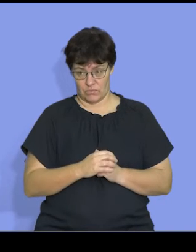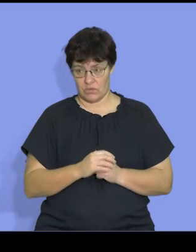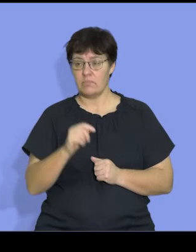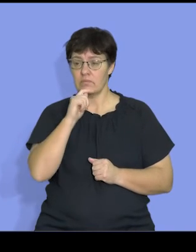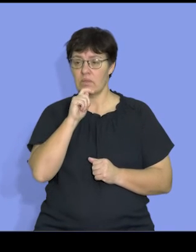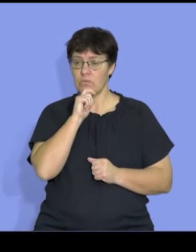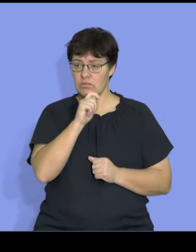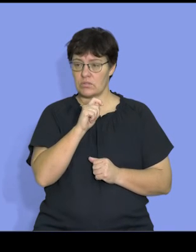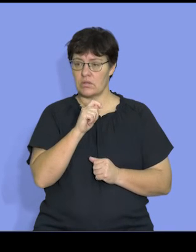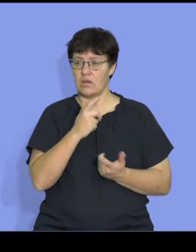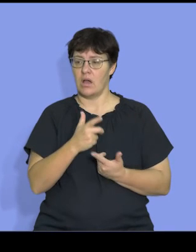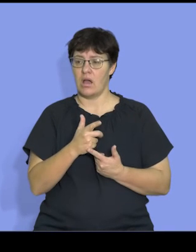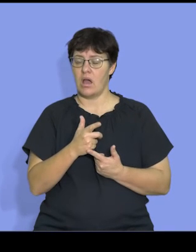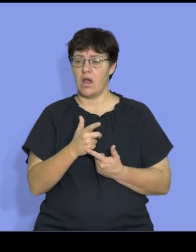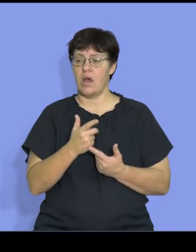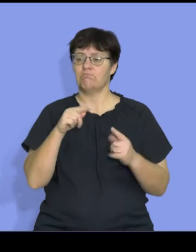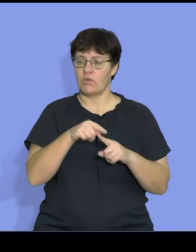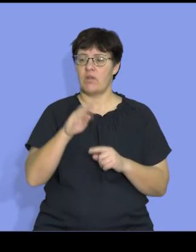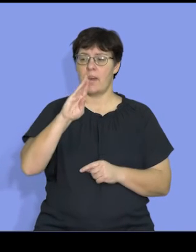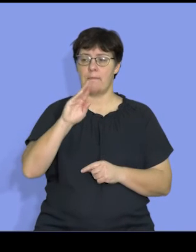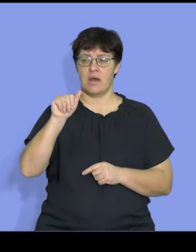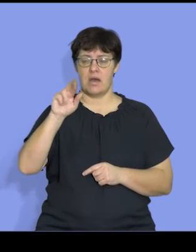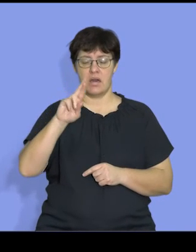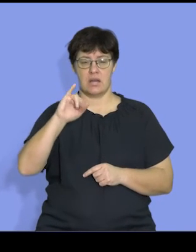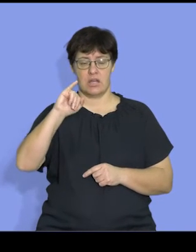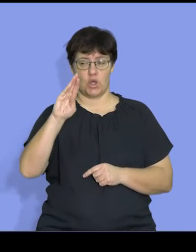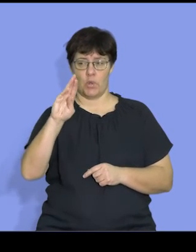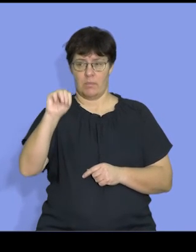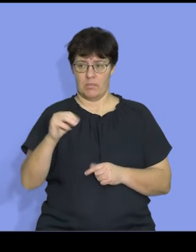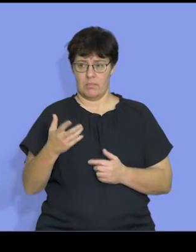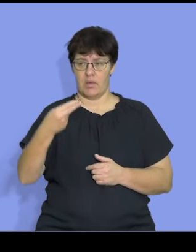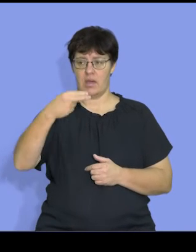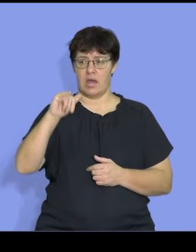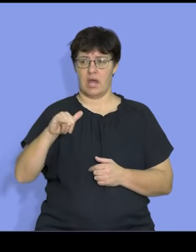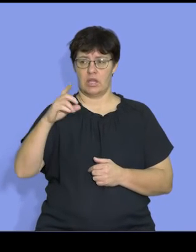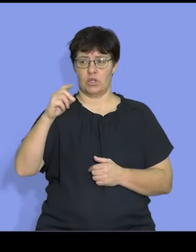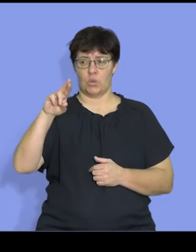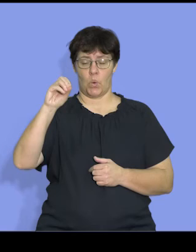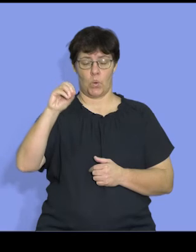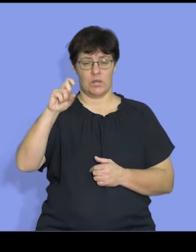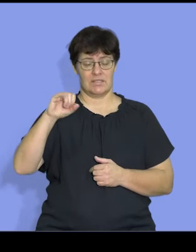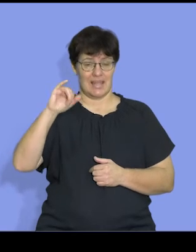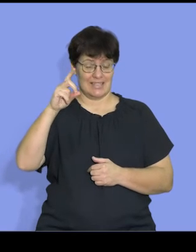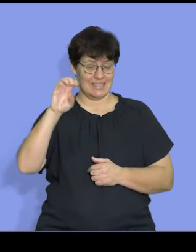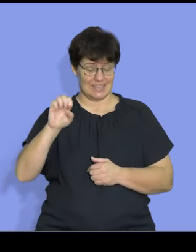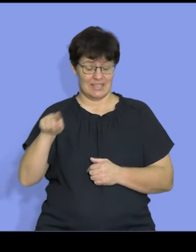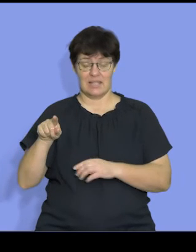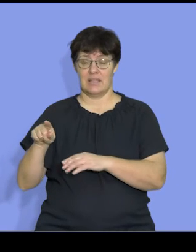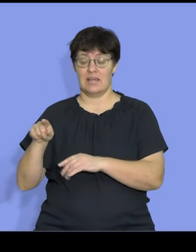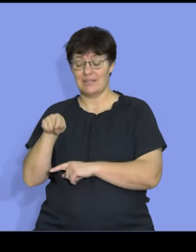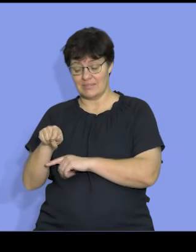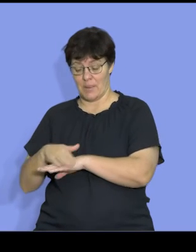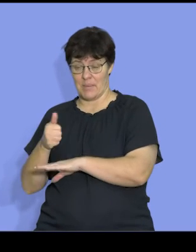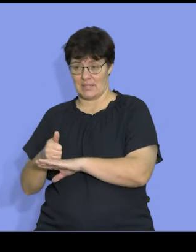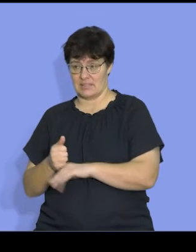of barium hydroxide. So at the end of the day, barium hydroxide is a base, while oxalic acid,